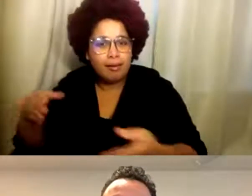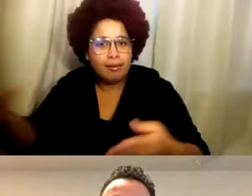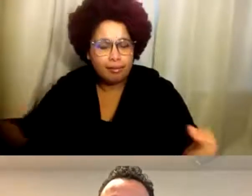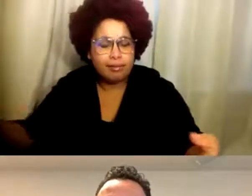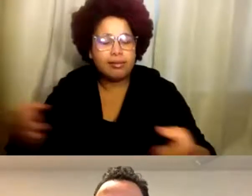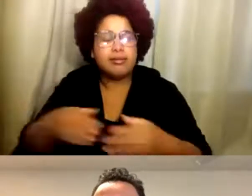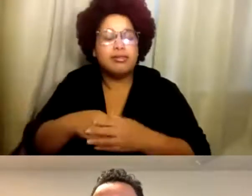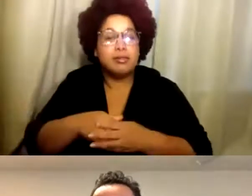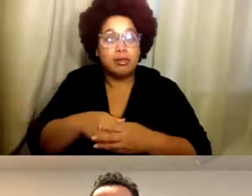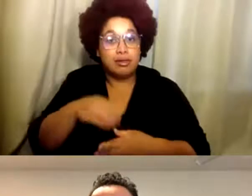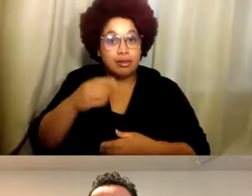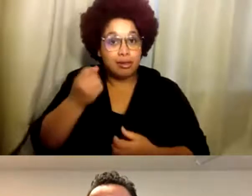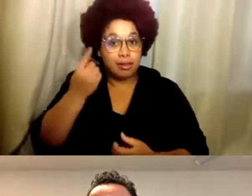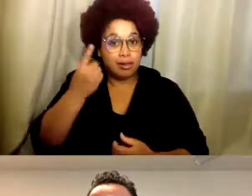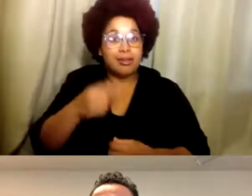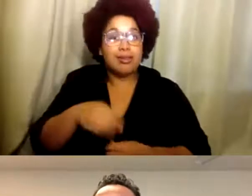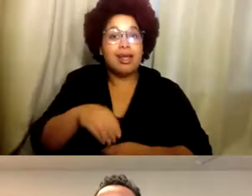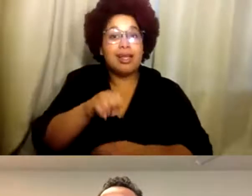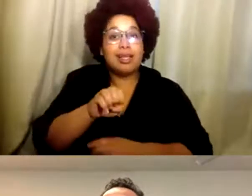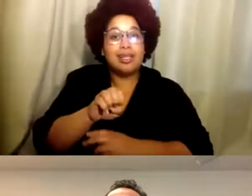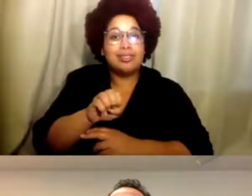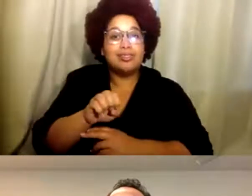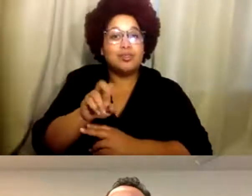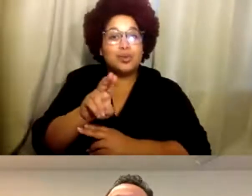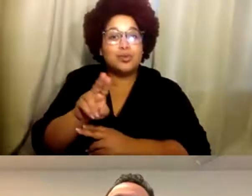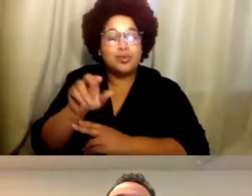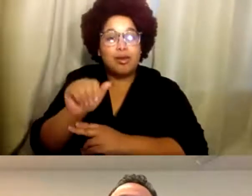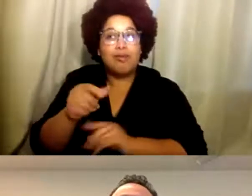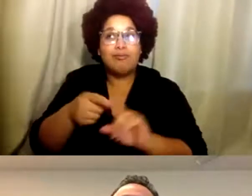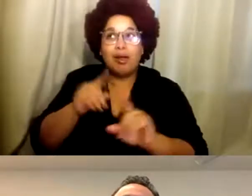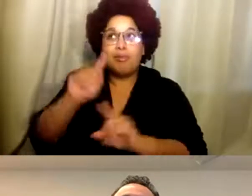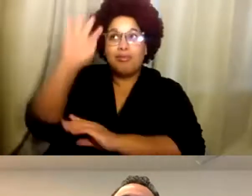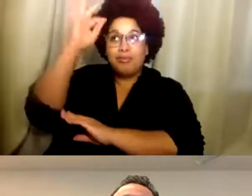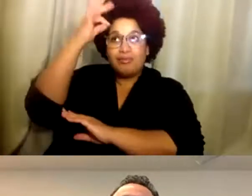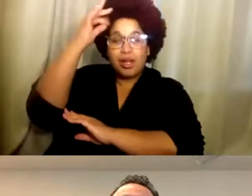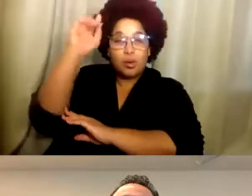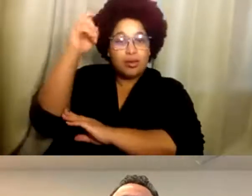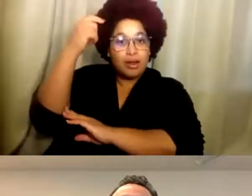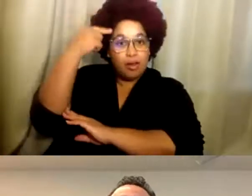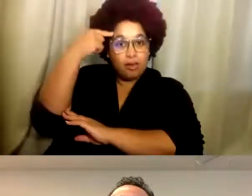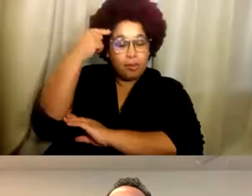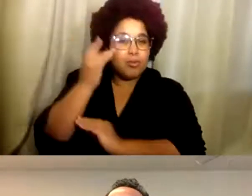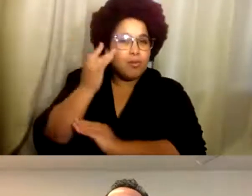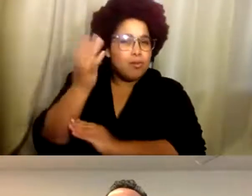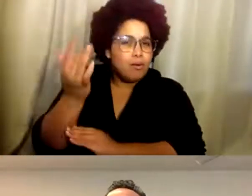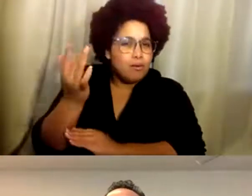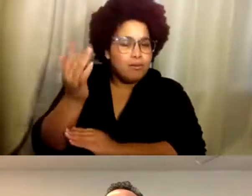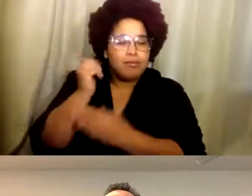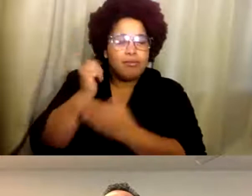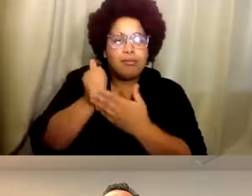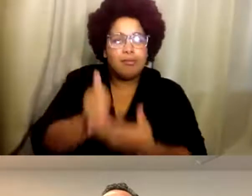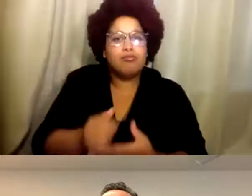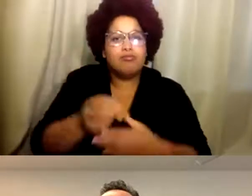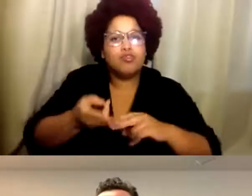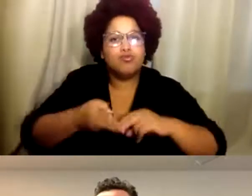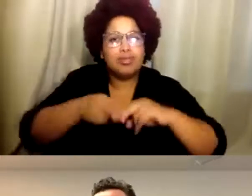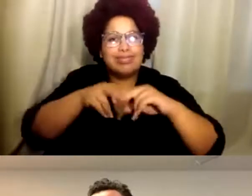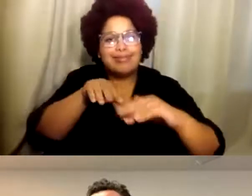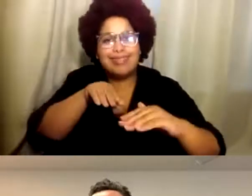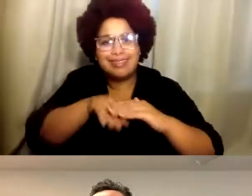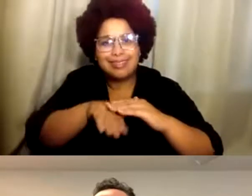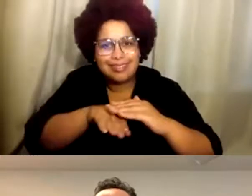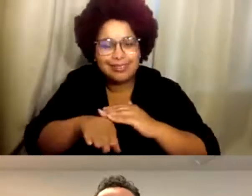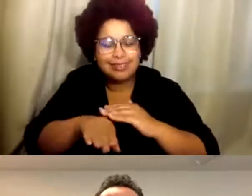the emergency use authorization came from the federal government to help increase access